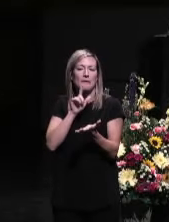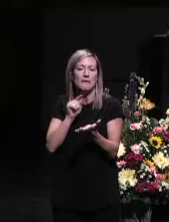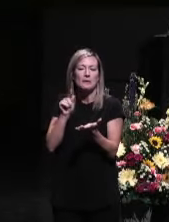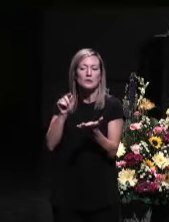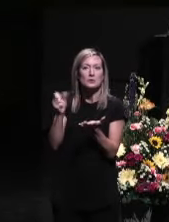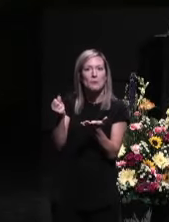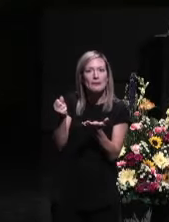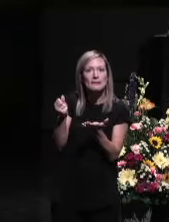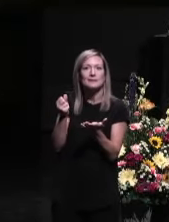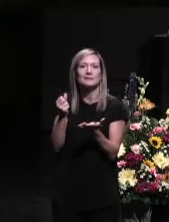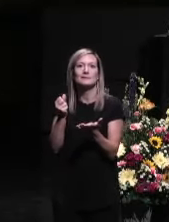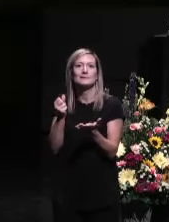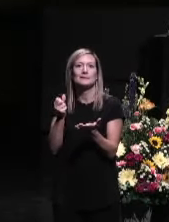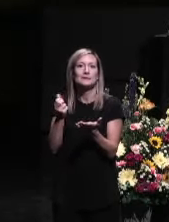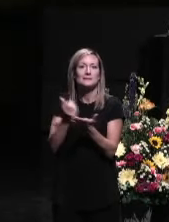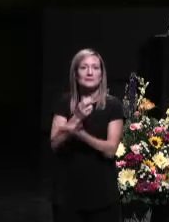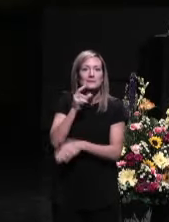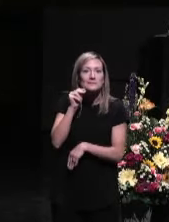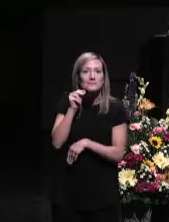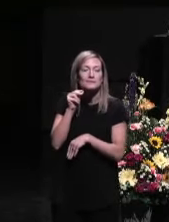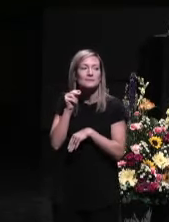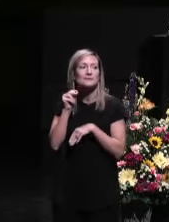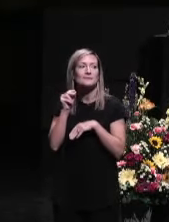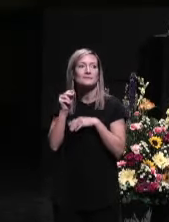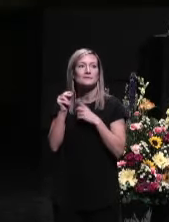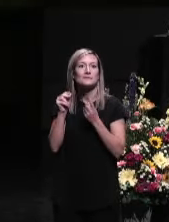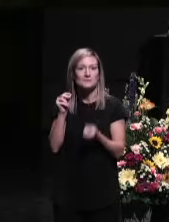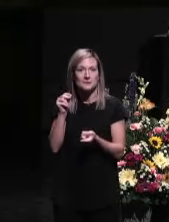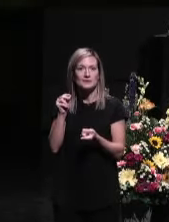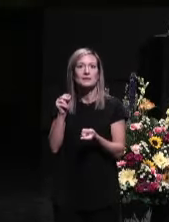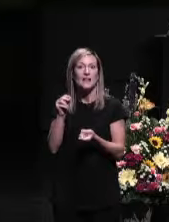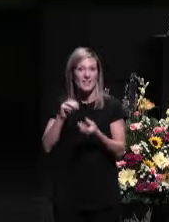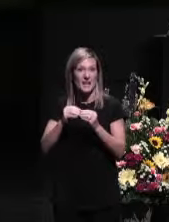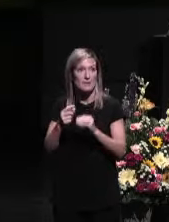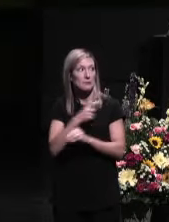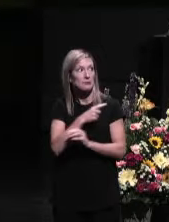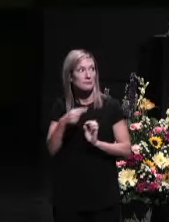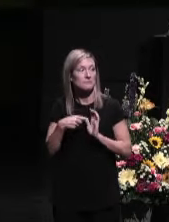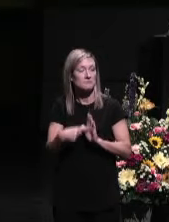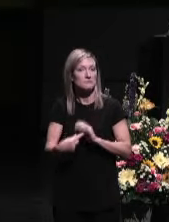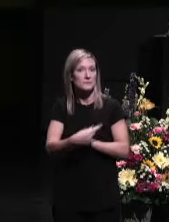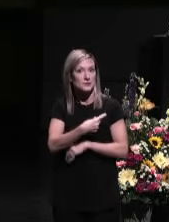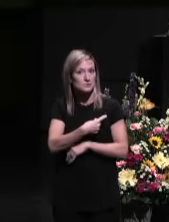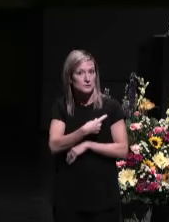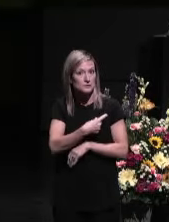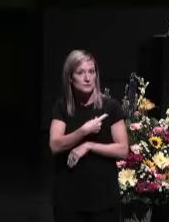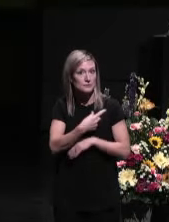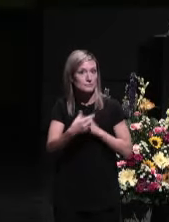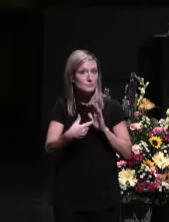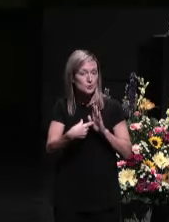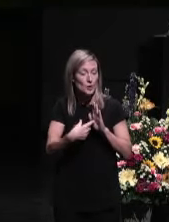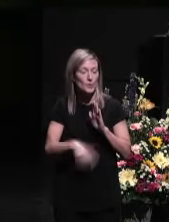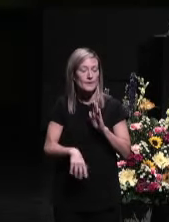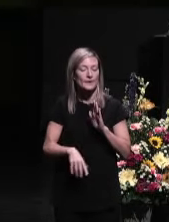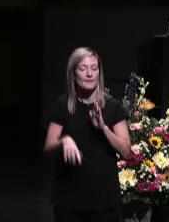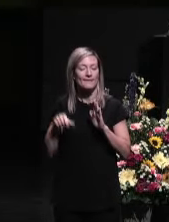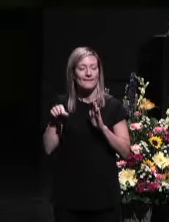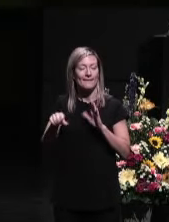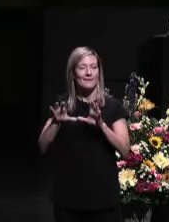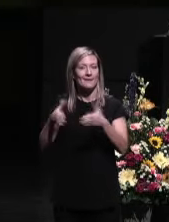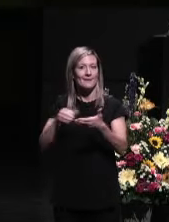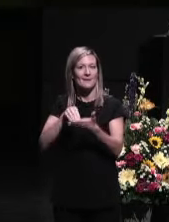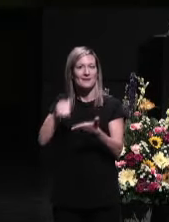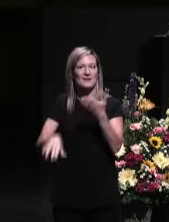the ones you so eloquently showed that we affect, they're the most